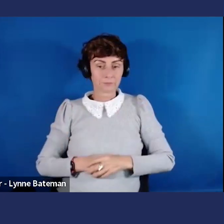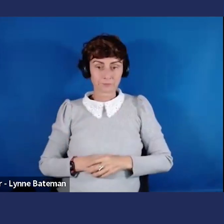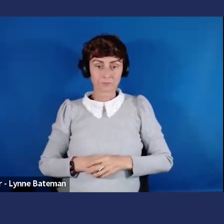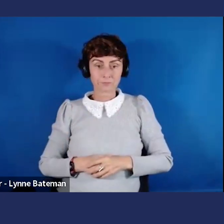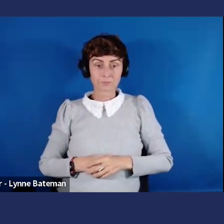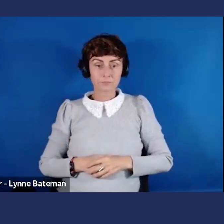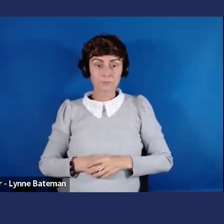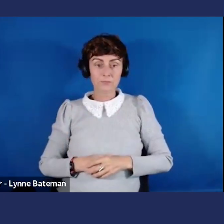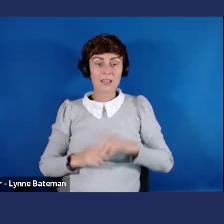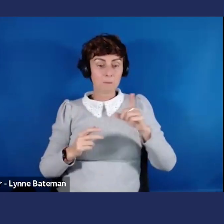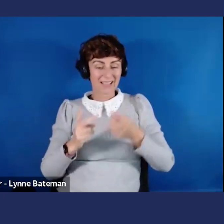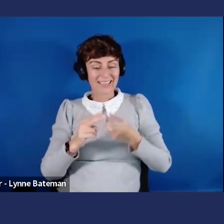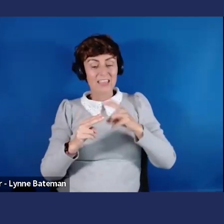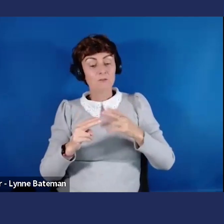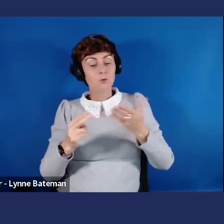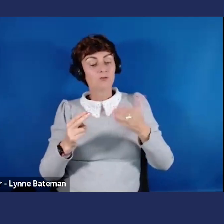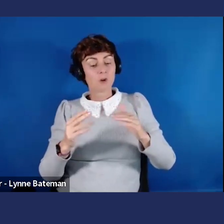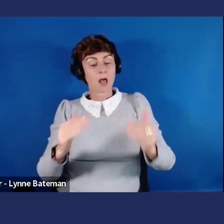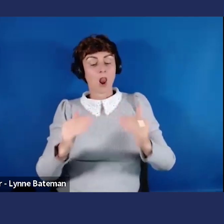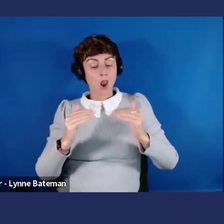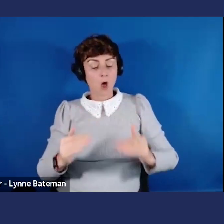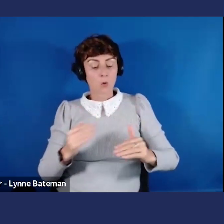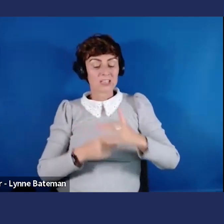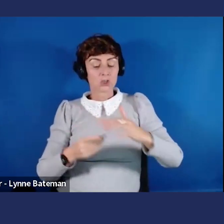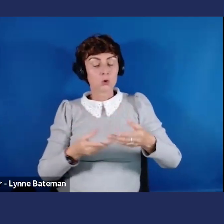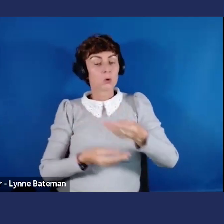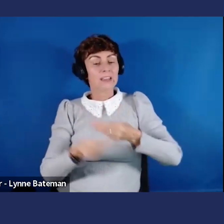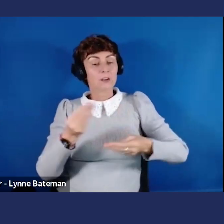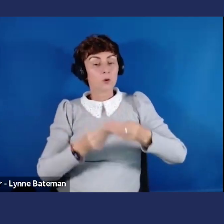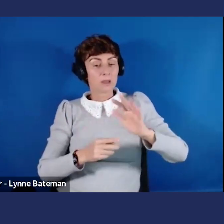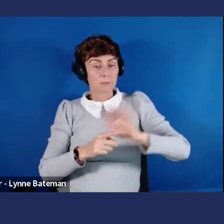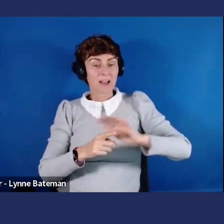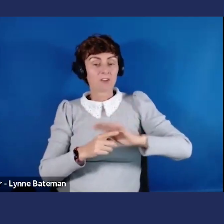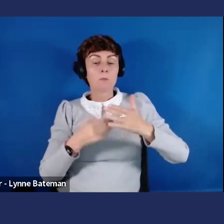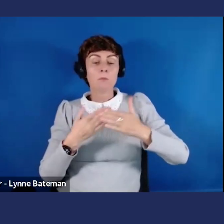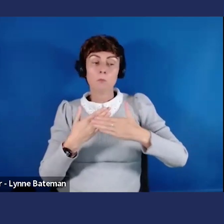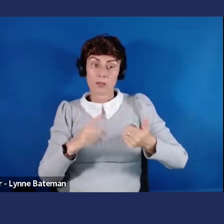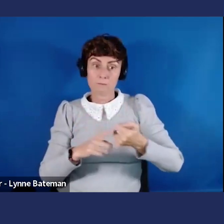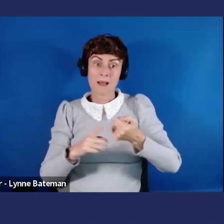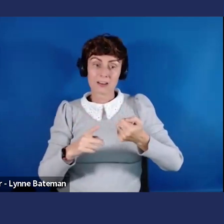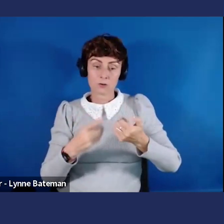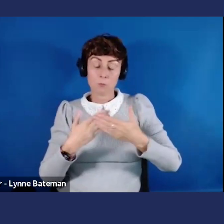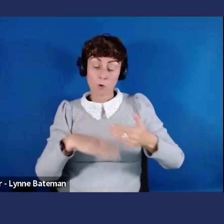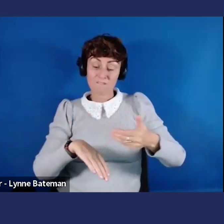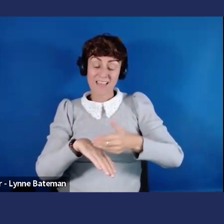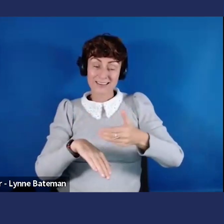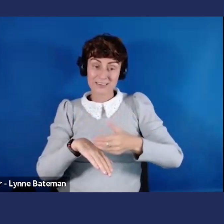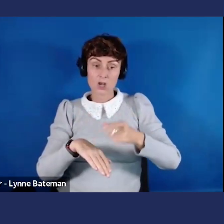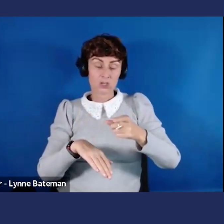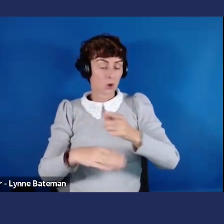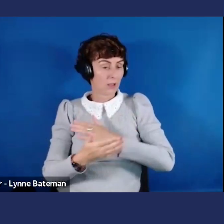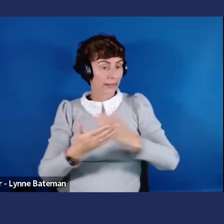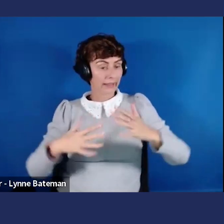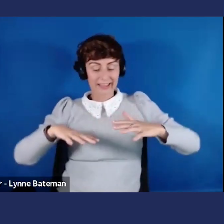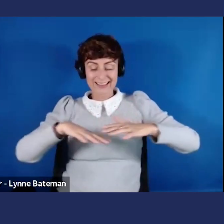lower socioeconomic backgrounds are more impacted by this. So there is a clear intersection here between